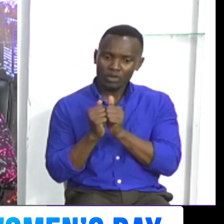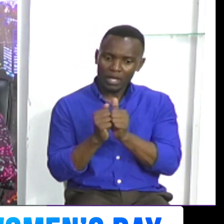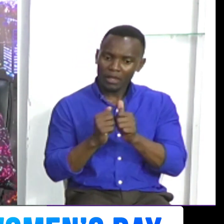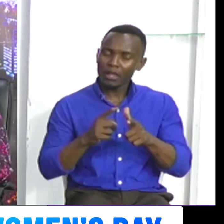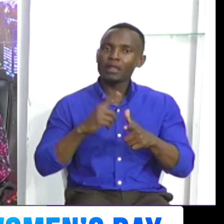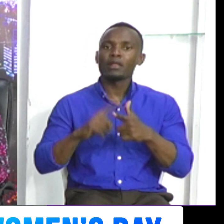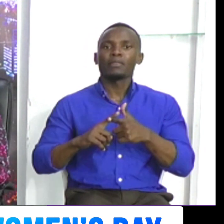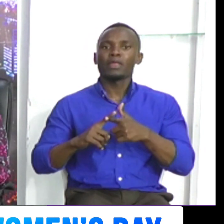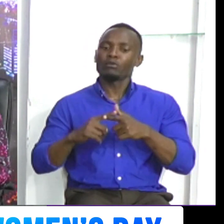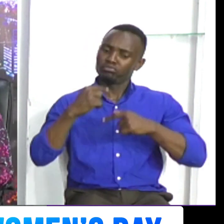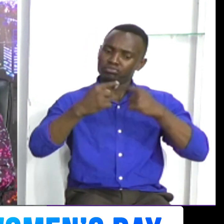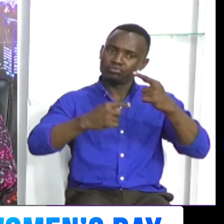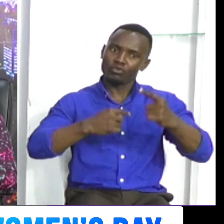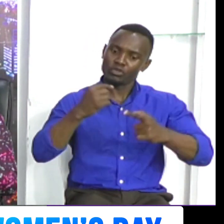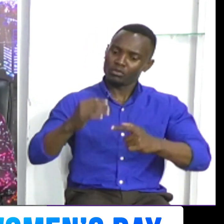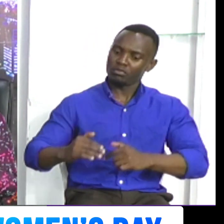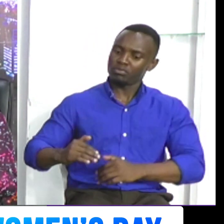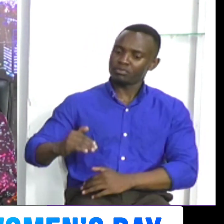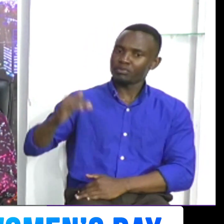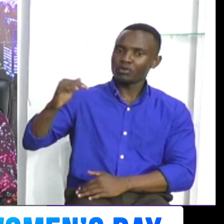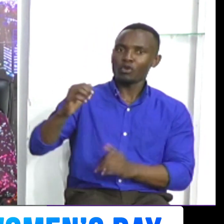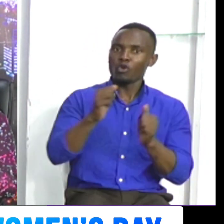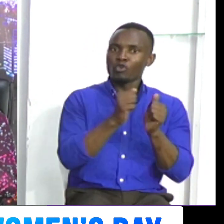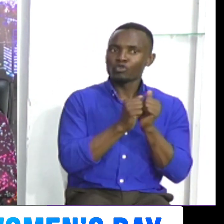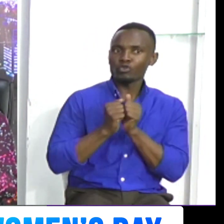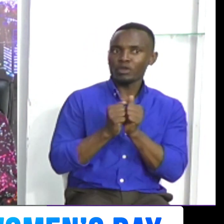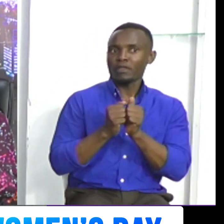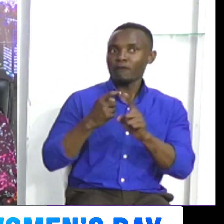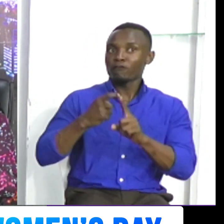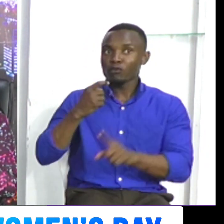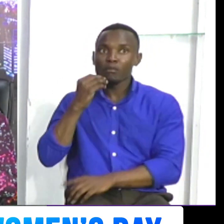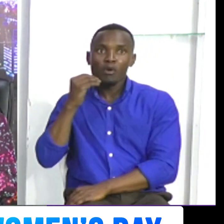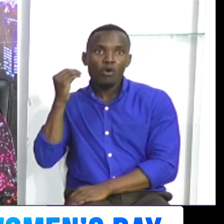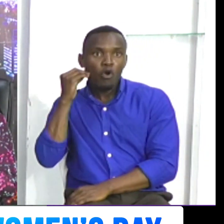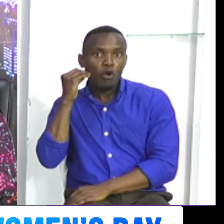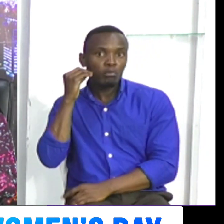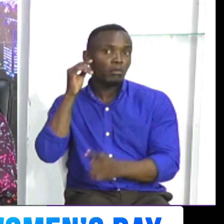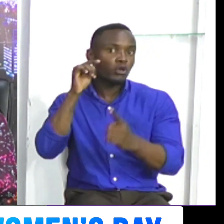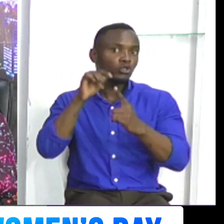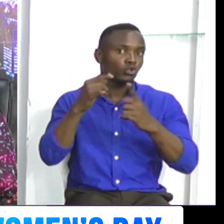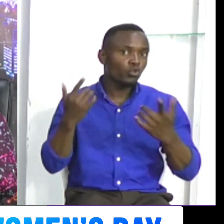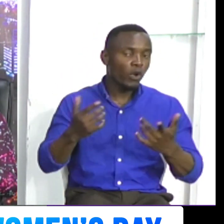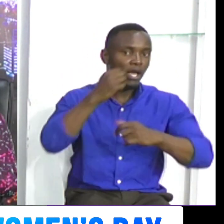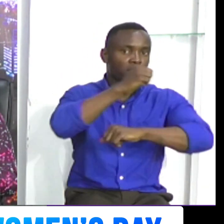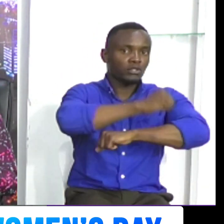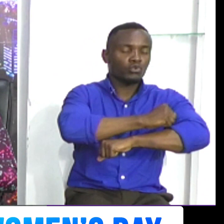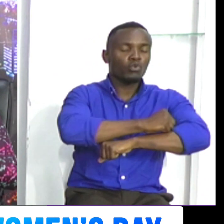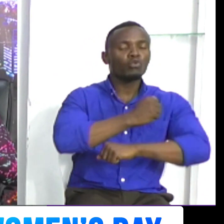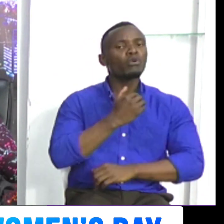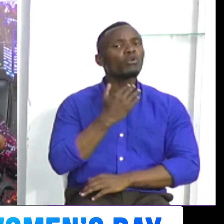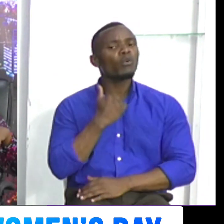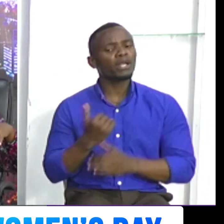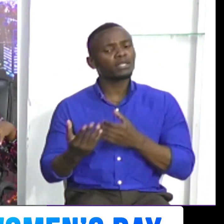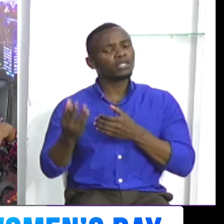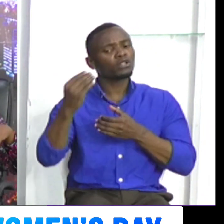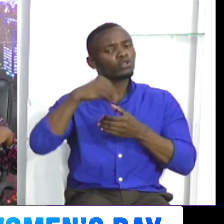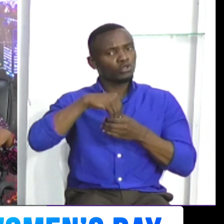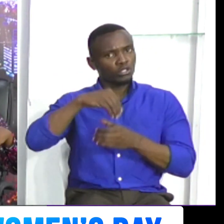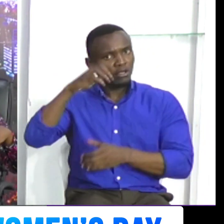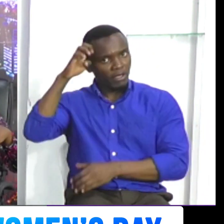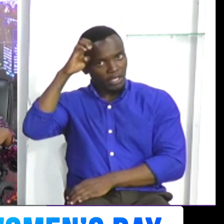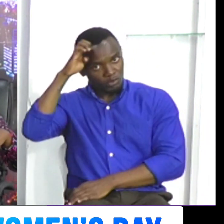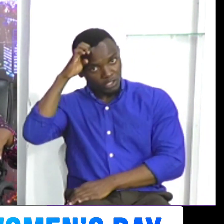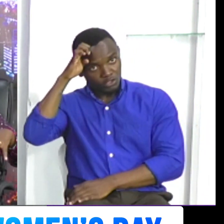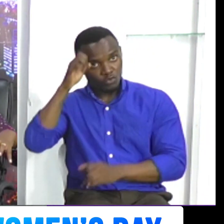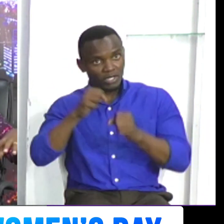it goes to the education system. We are calling for an all-inclusive education system, so that the children get, it's not like